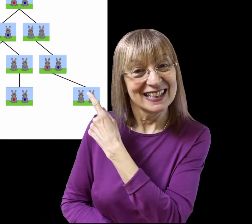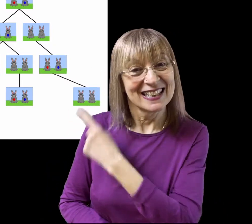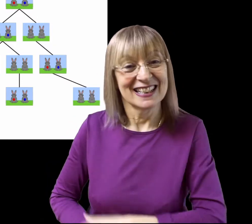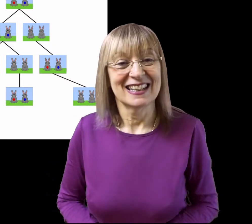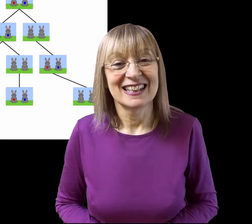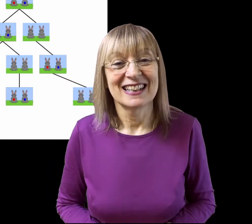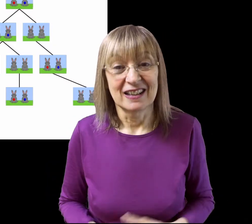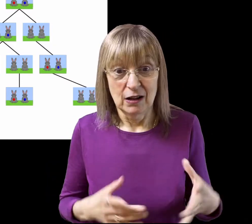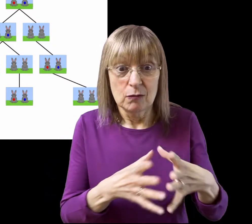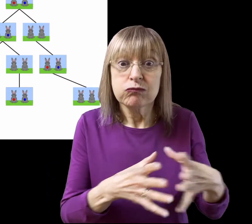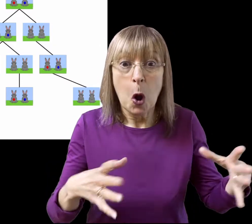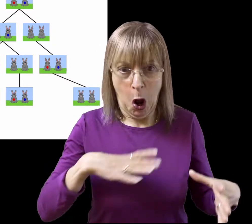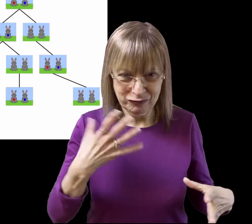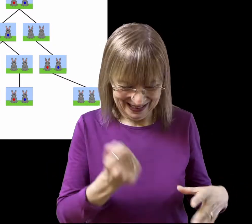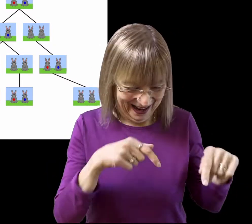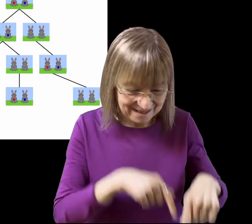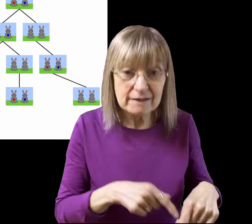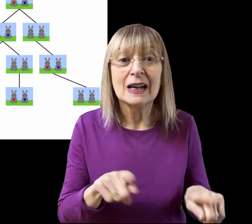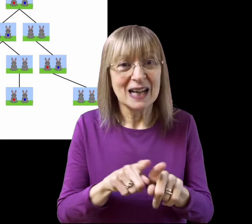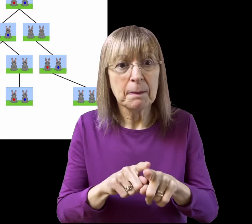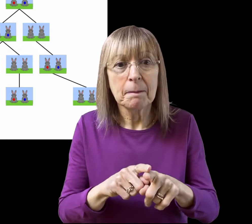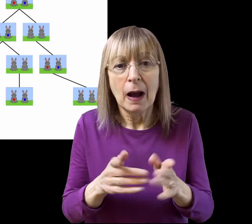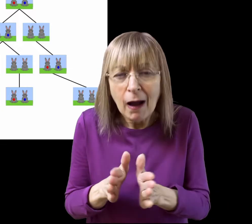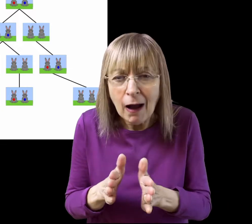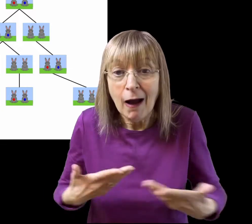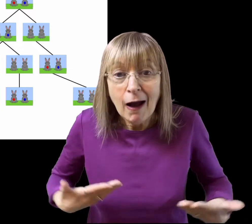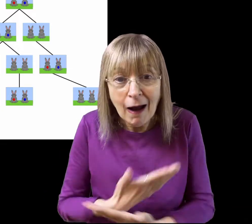And these grown-ups were also already here, so they have some babies.